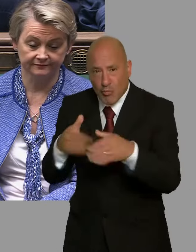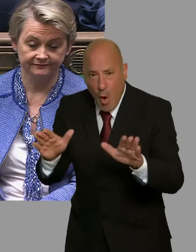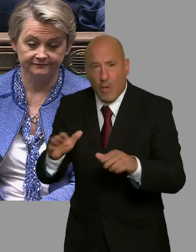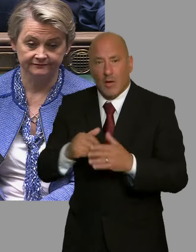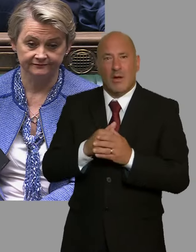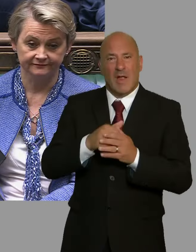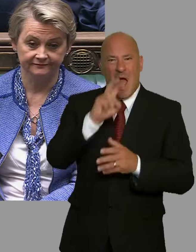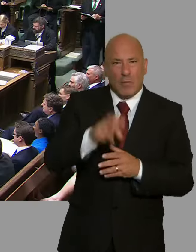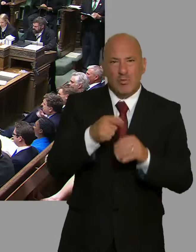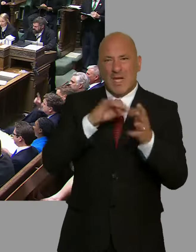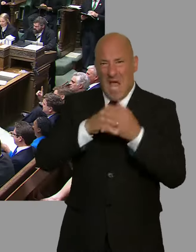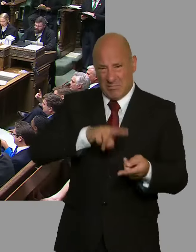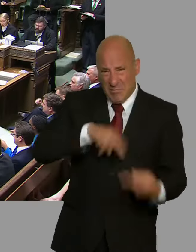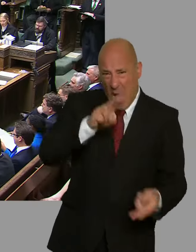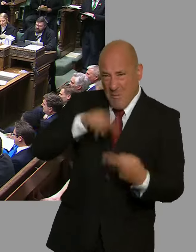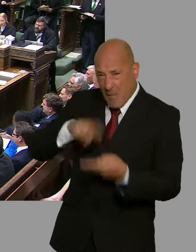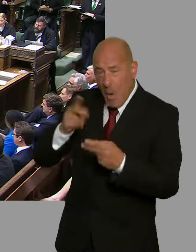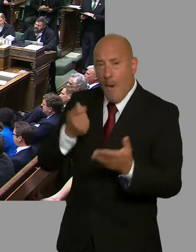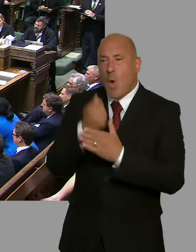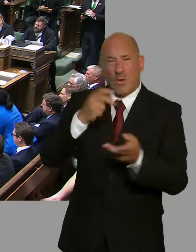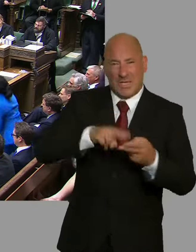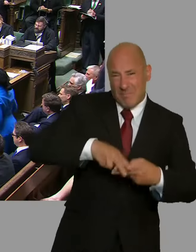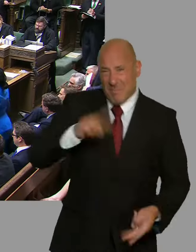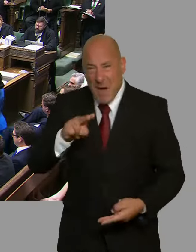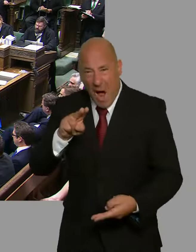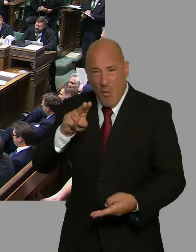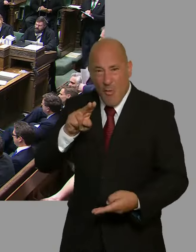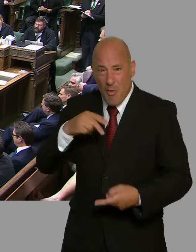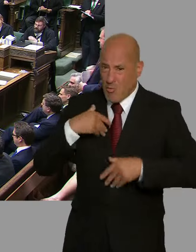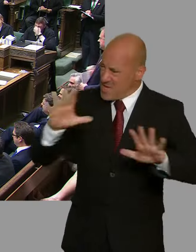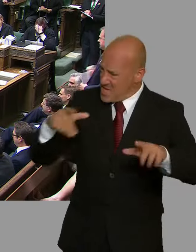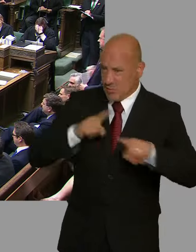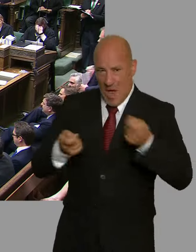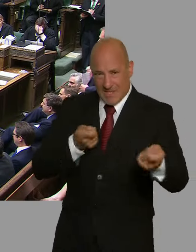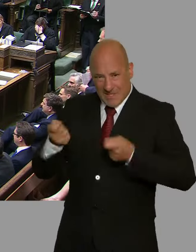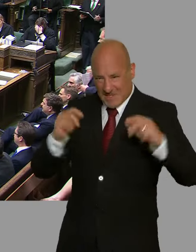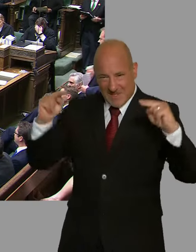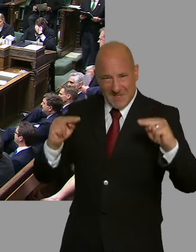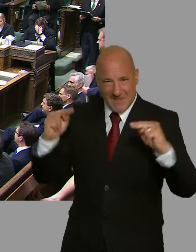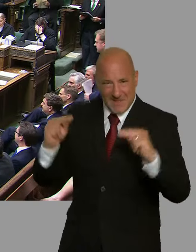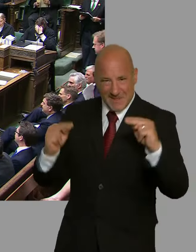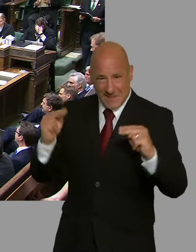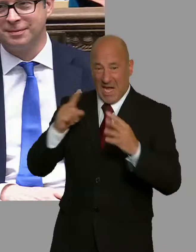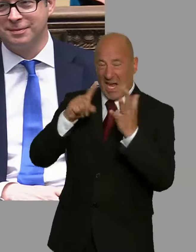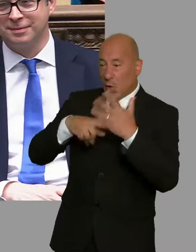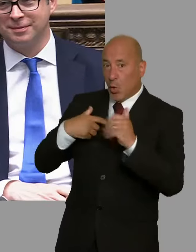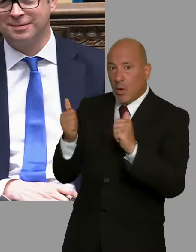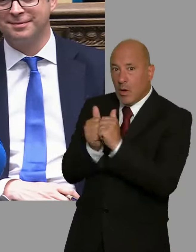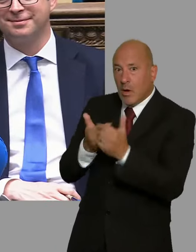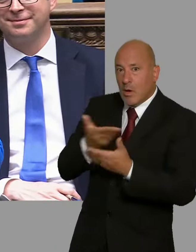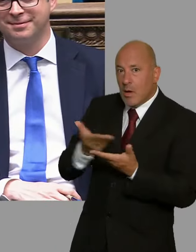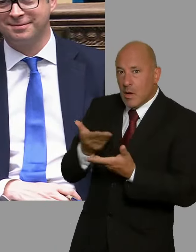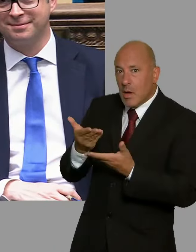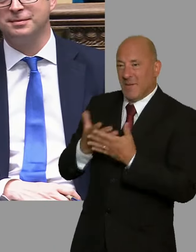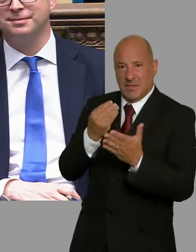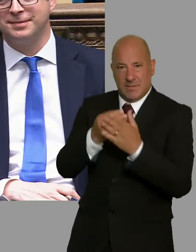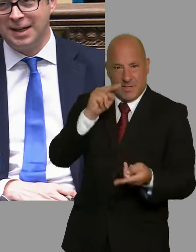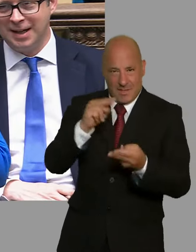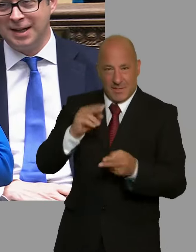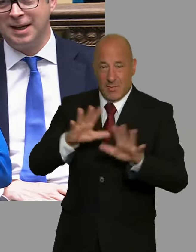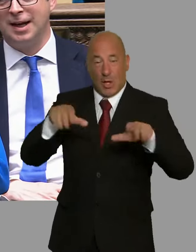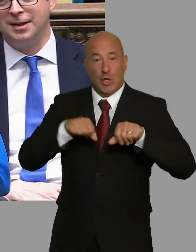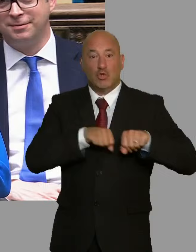to bring prices down. Kemi Badenoch. Mr. Speaker, he needs to stop whining about what the last government did and look at what